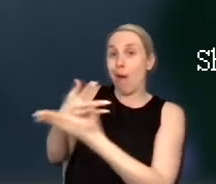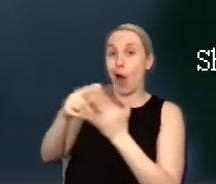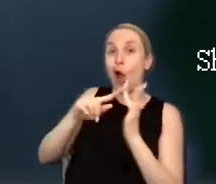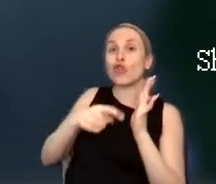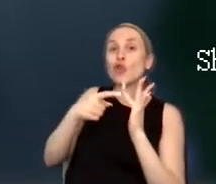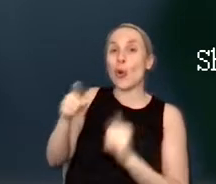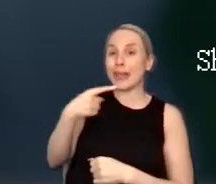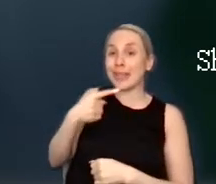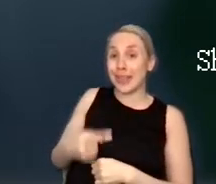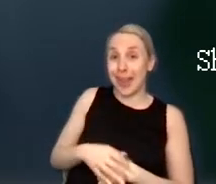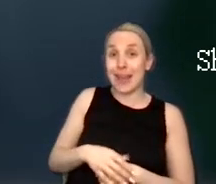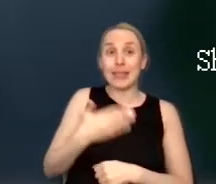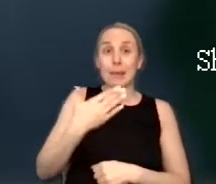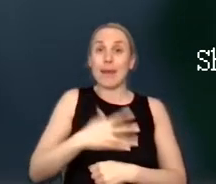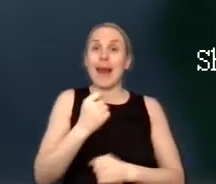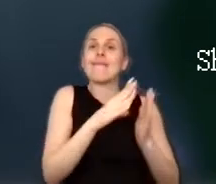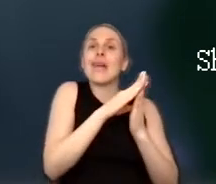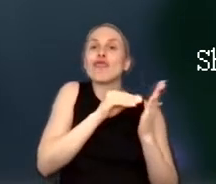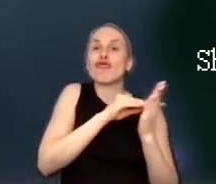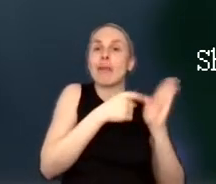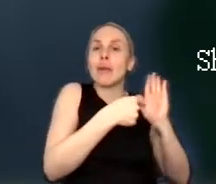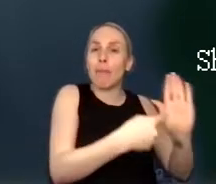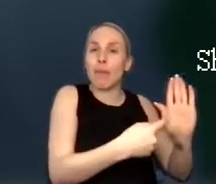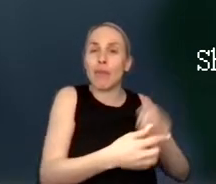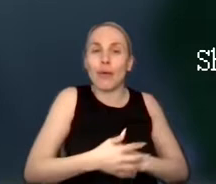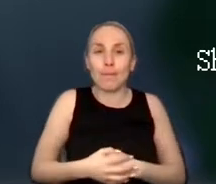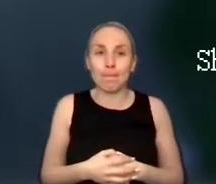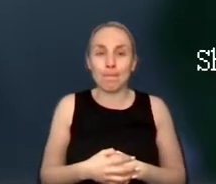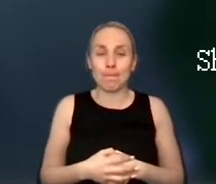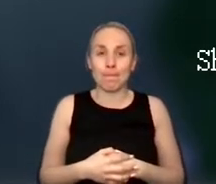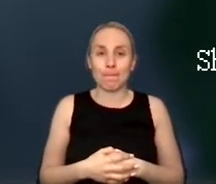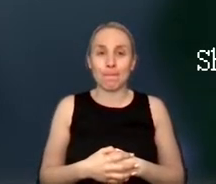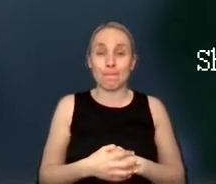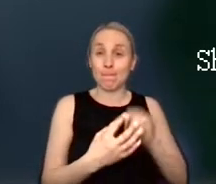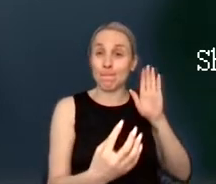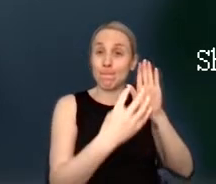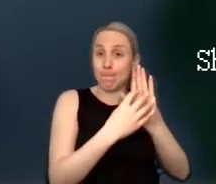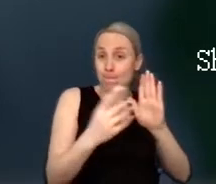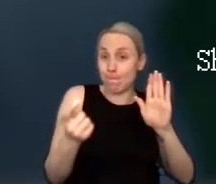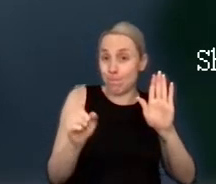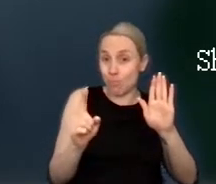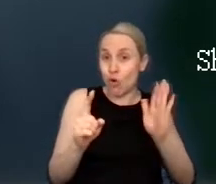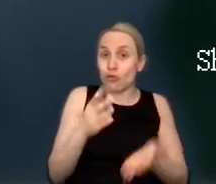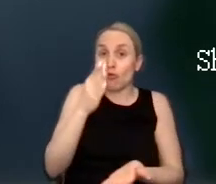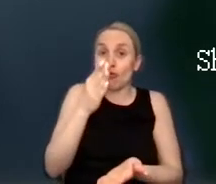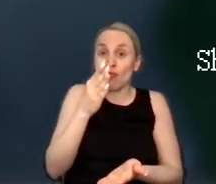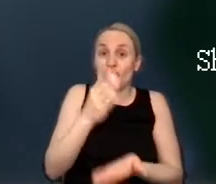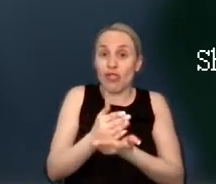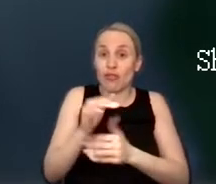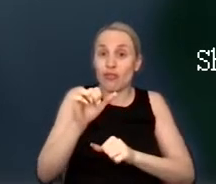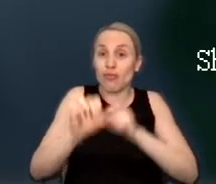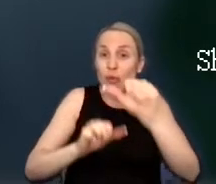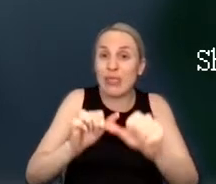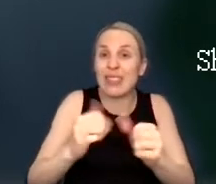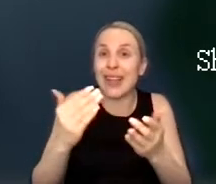of a common feature of Trust's process and activities where